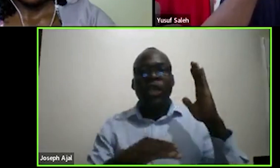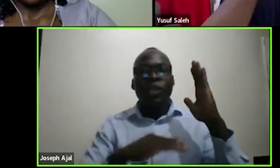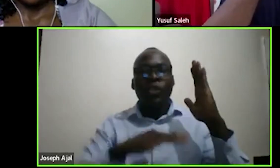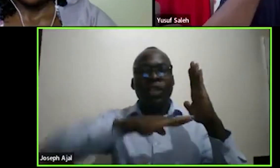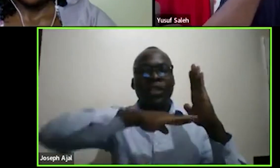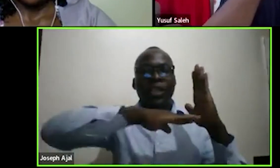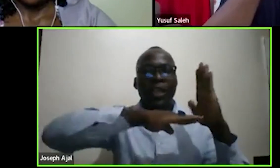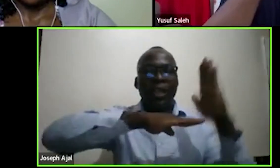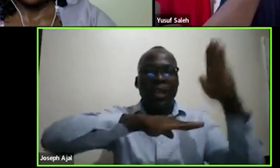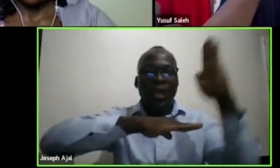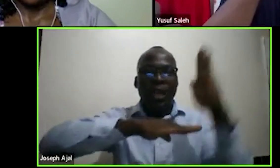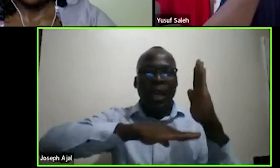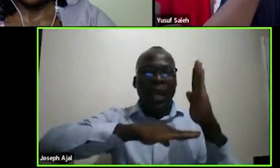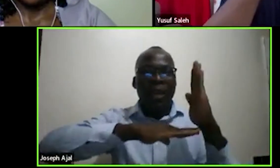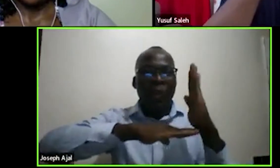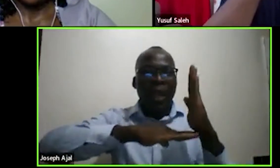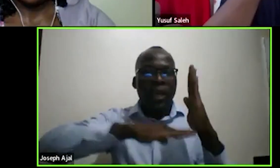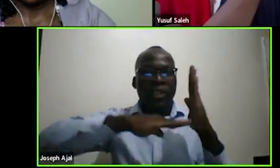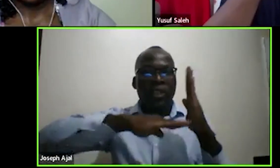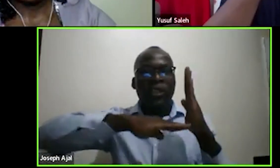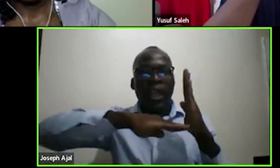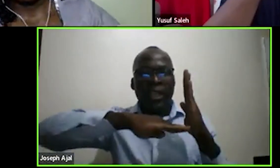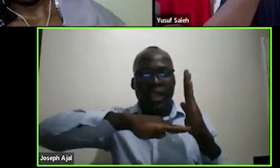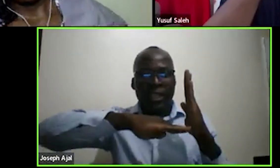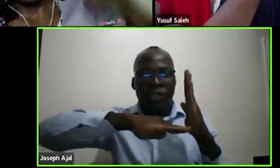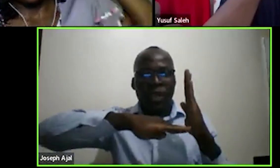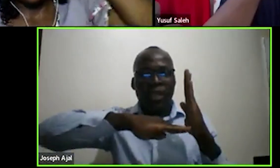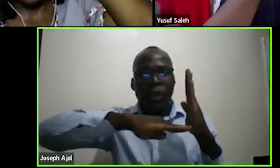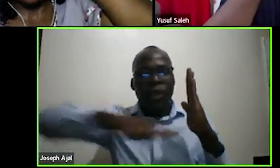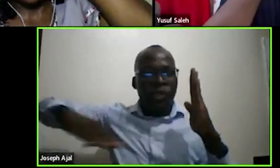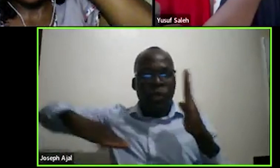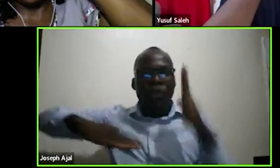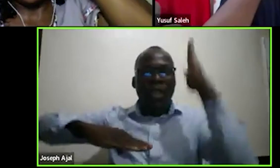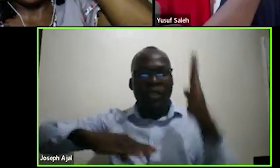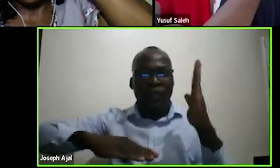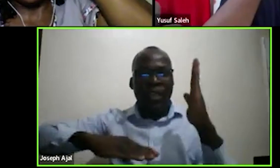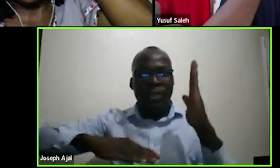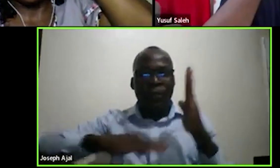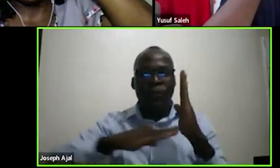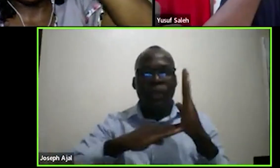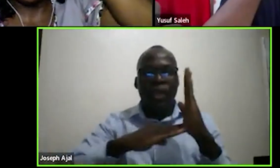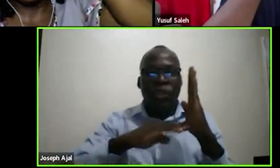explanations. So this is the y-axis, this is the x-axis, right? The horizontal and